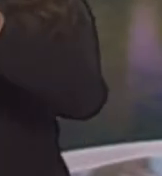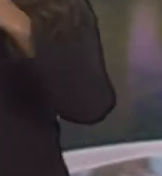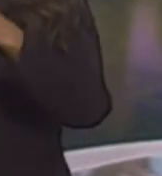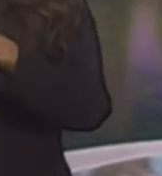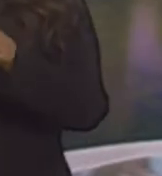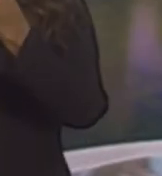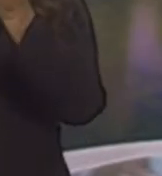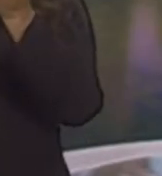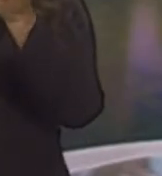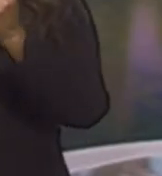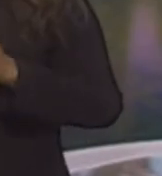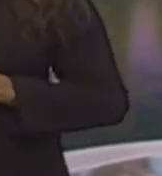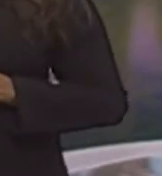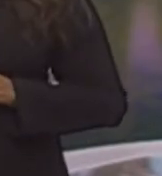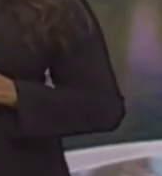doesn't go extinct.